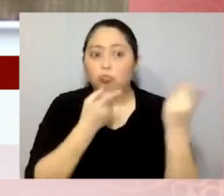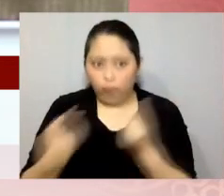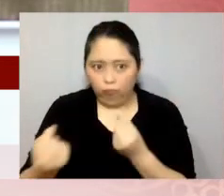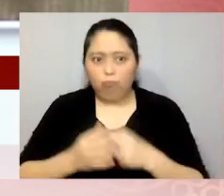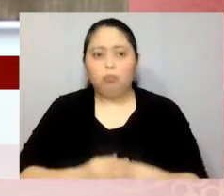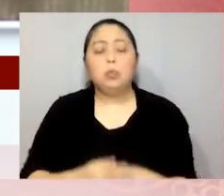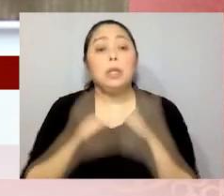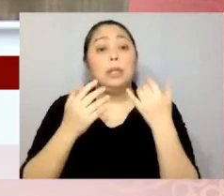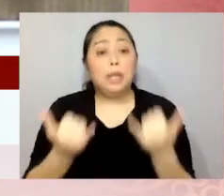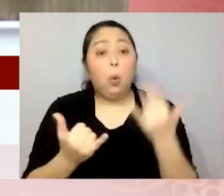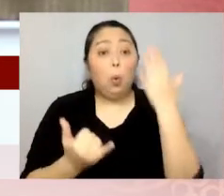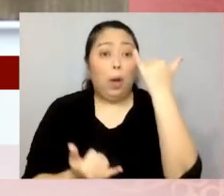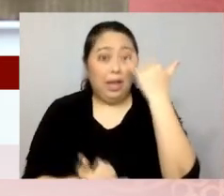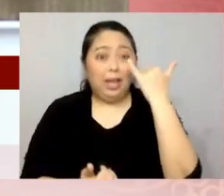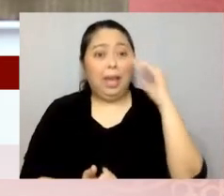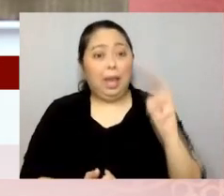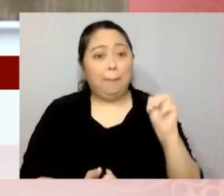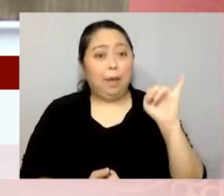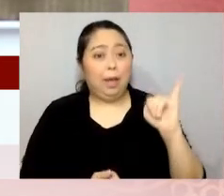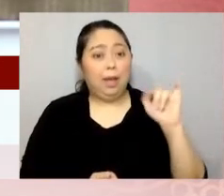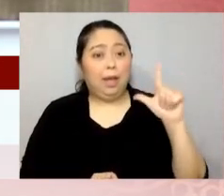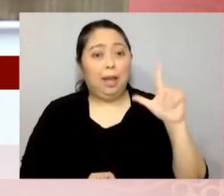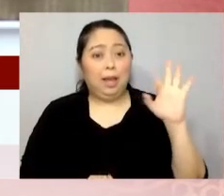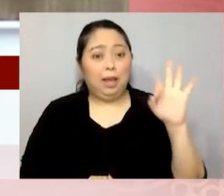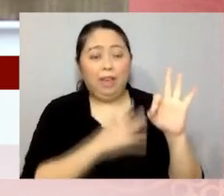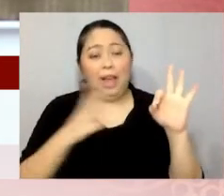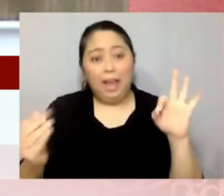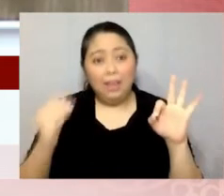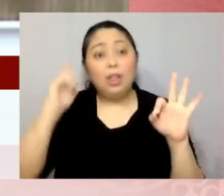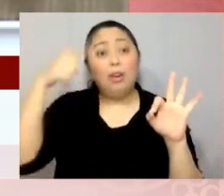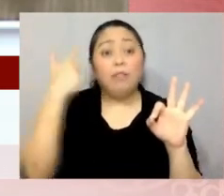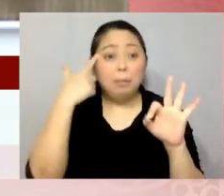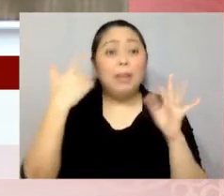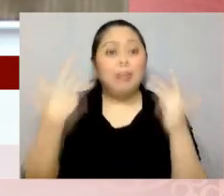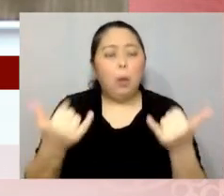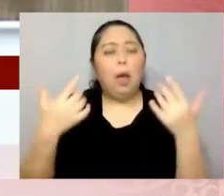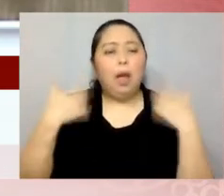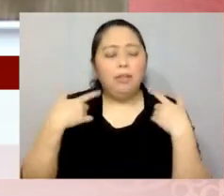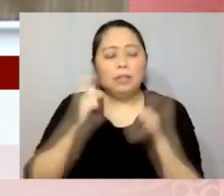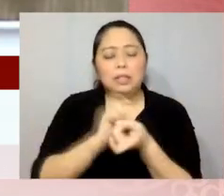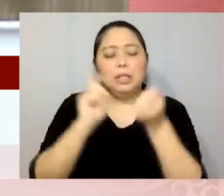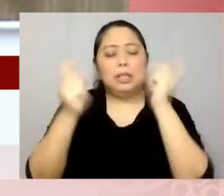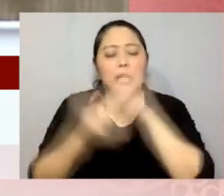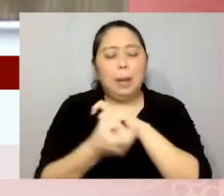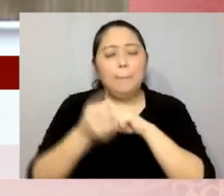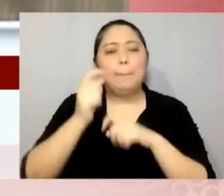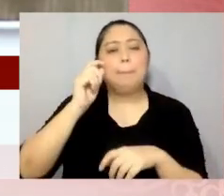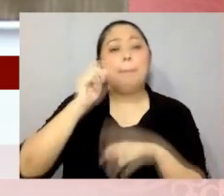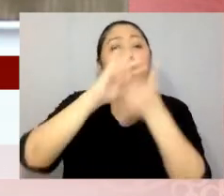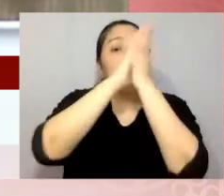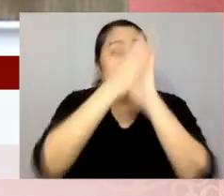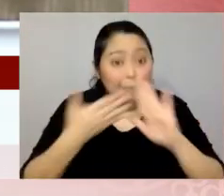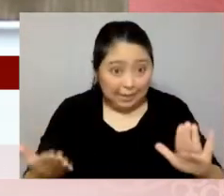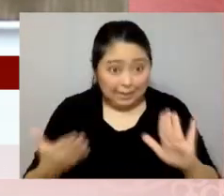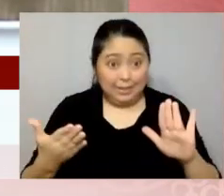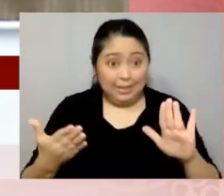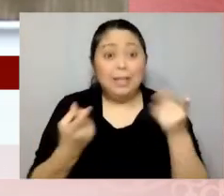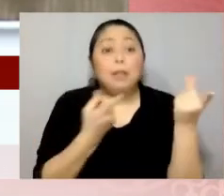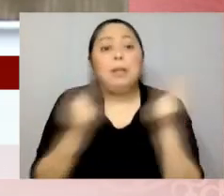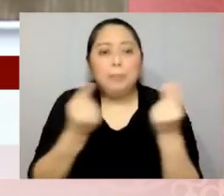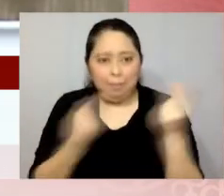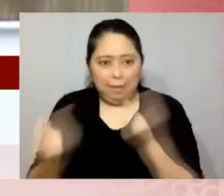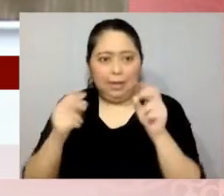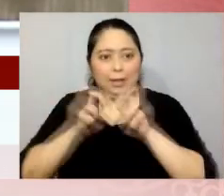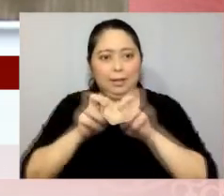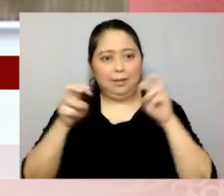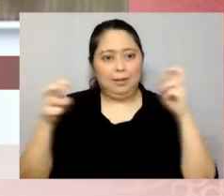and the MILF are now changed into peace implementing panel. We are implementing all those